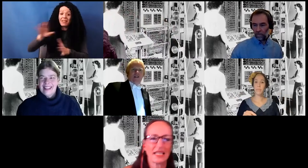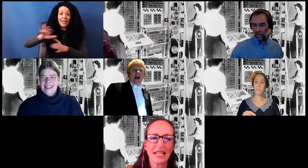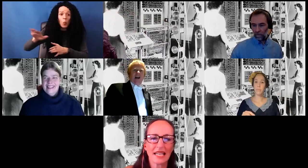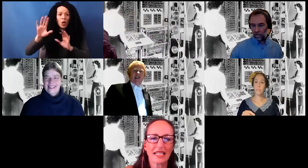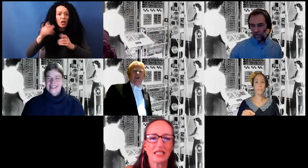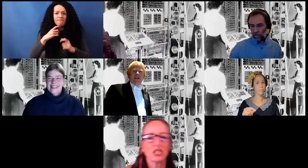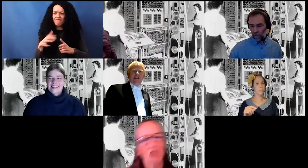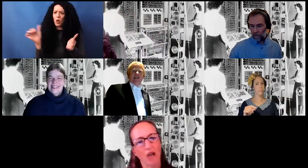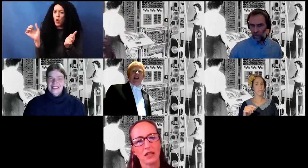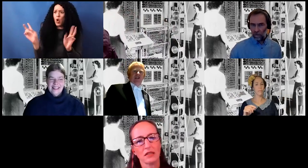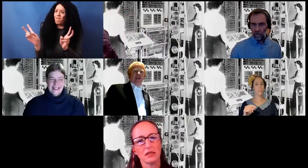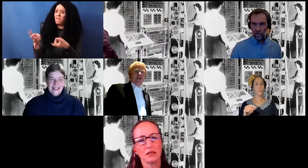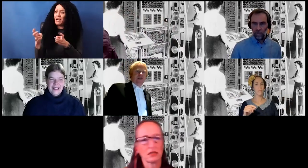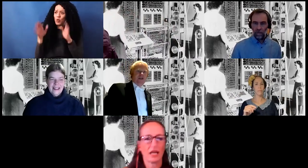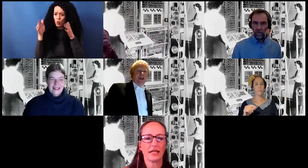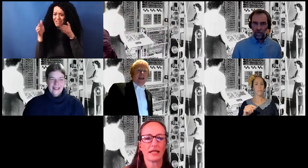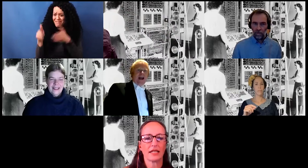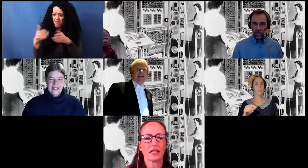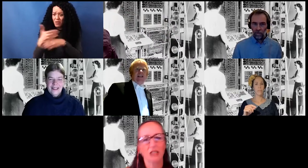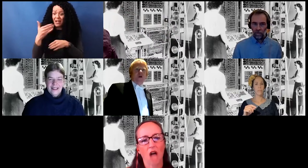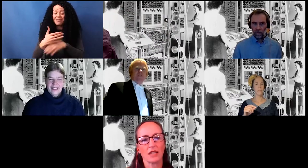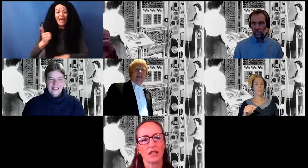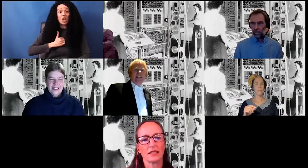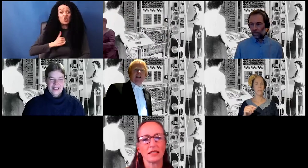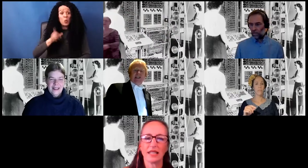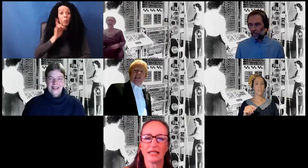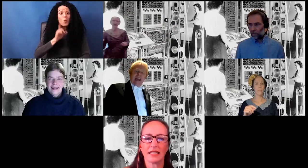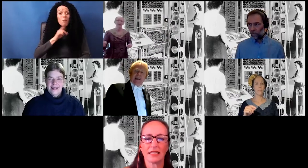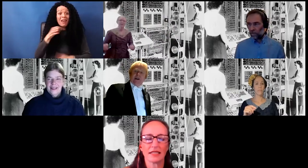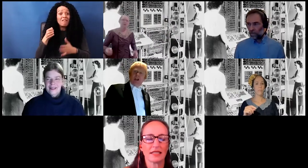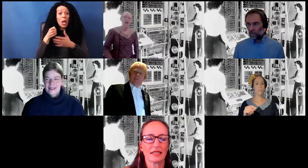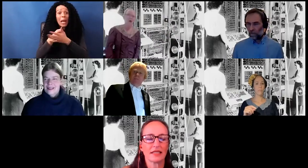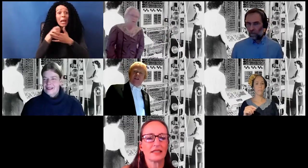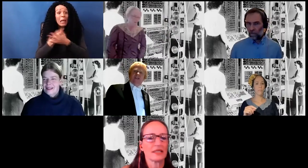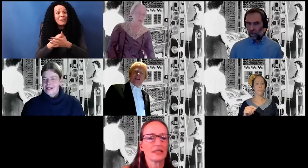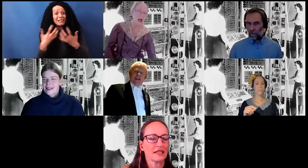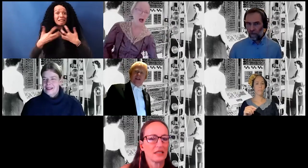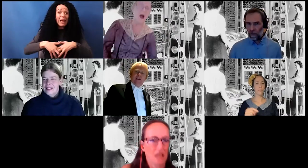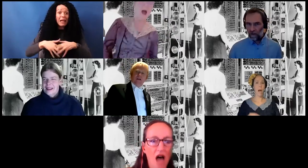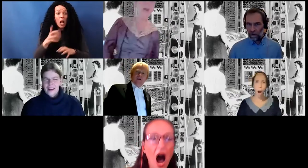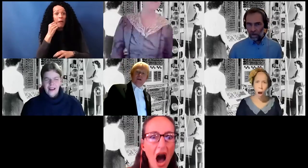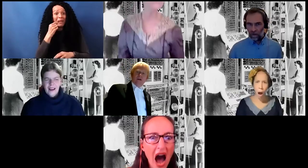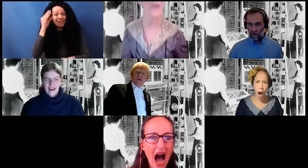narrow tasks on the assumption that they had only limited technical ability.